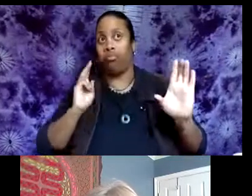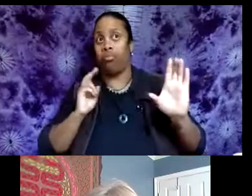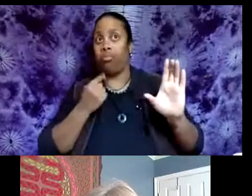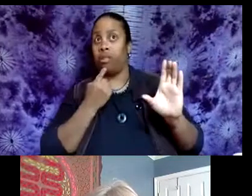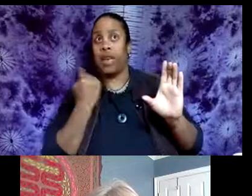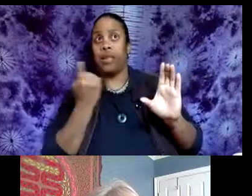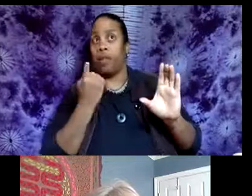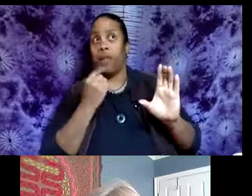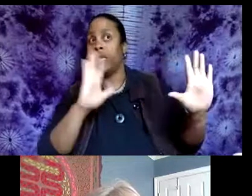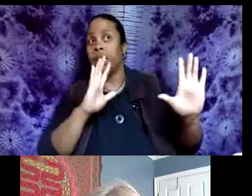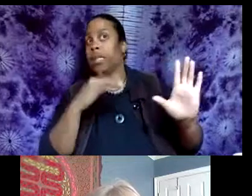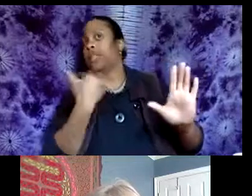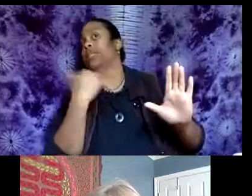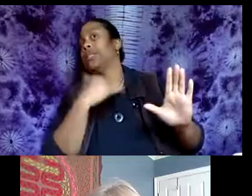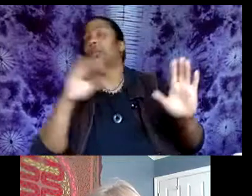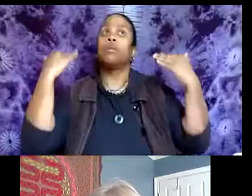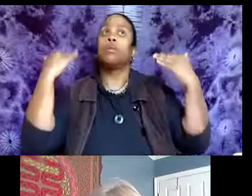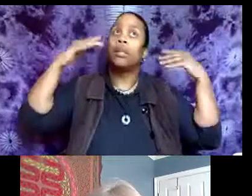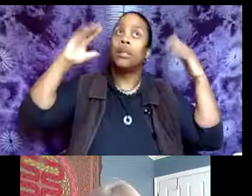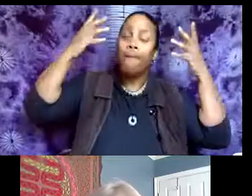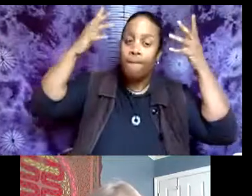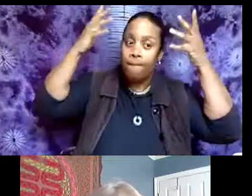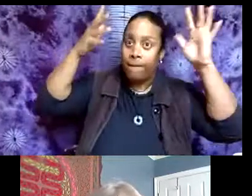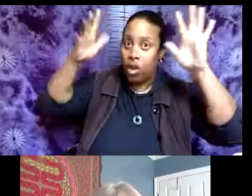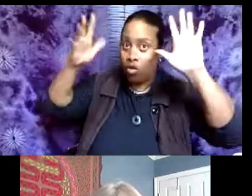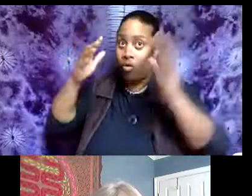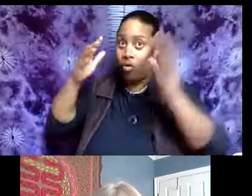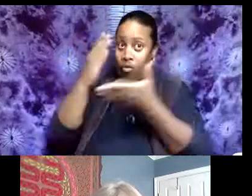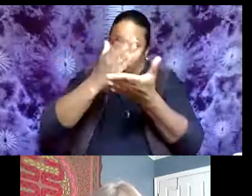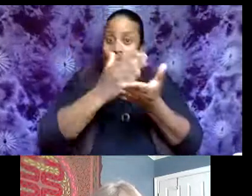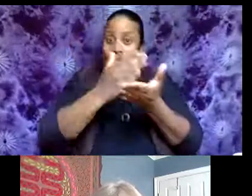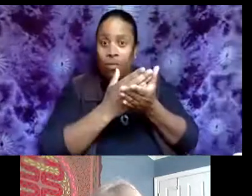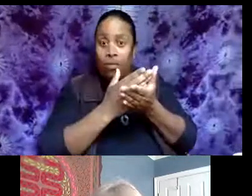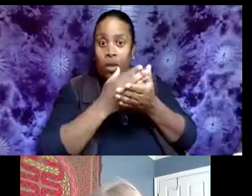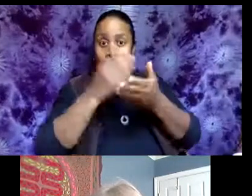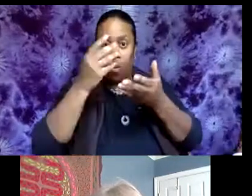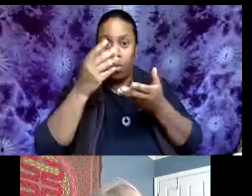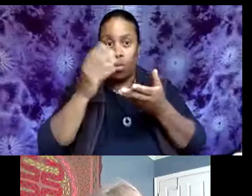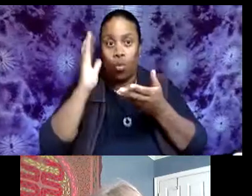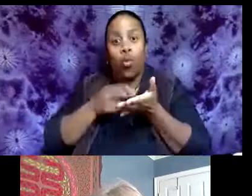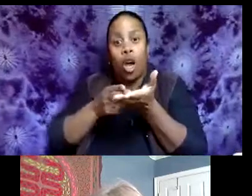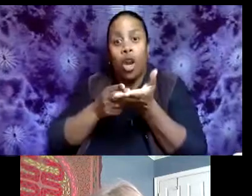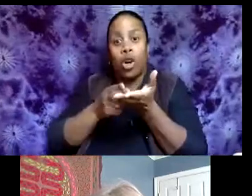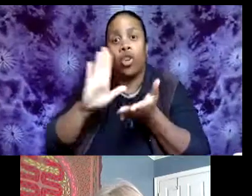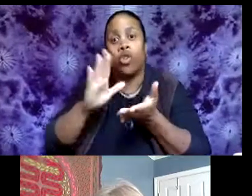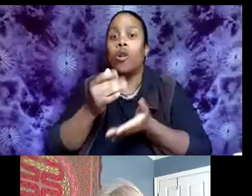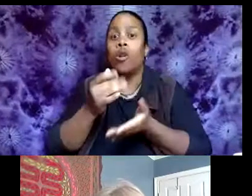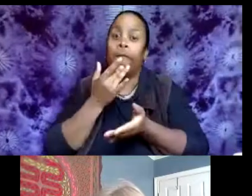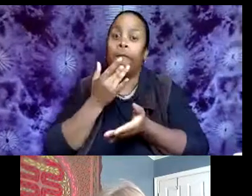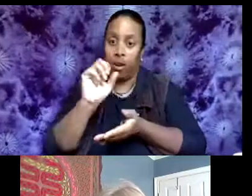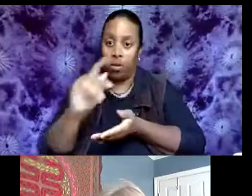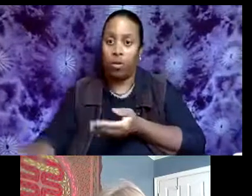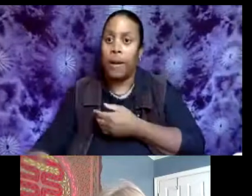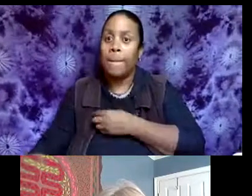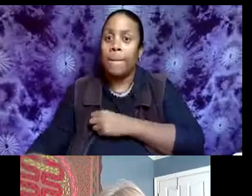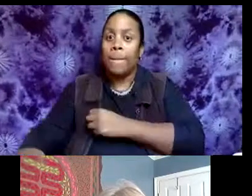us off, or wave your hands to get our attention right in the chat. Anything that's needed to help us see you and honor you, whatever it is that you want for us to do tonight. And